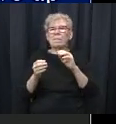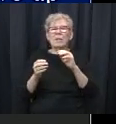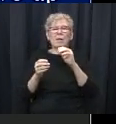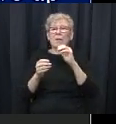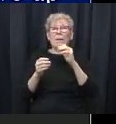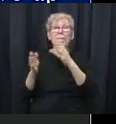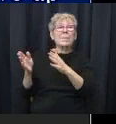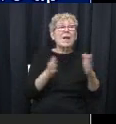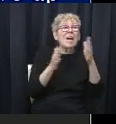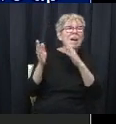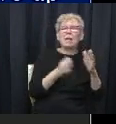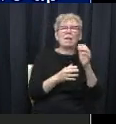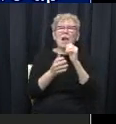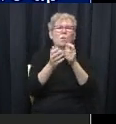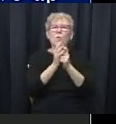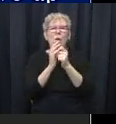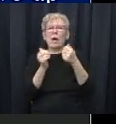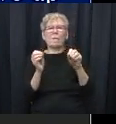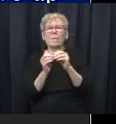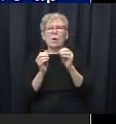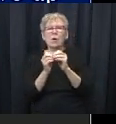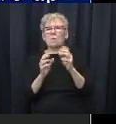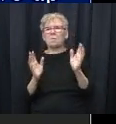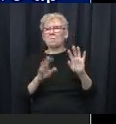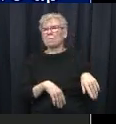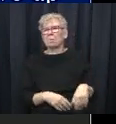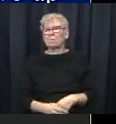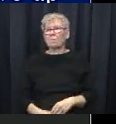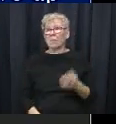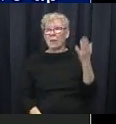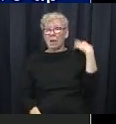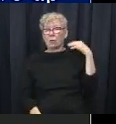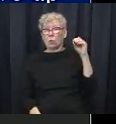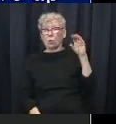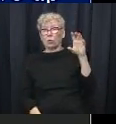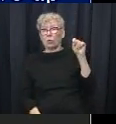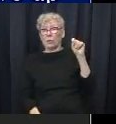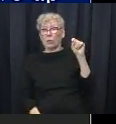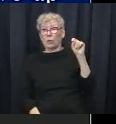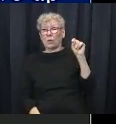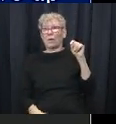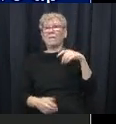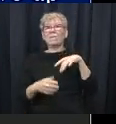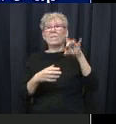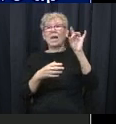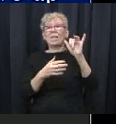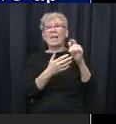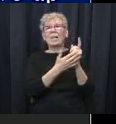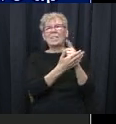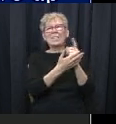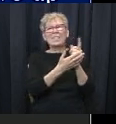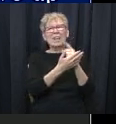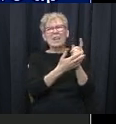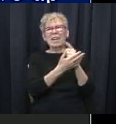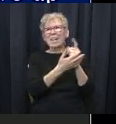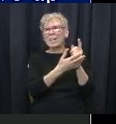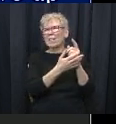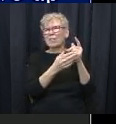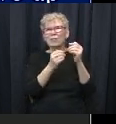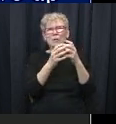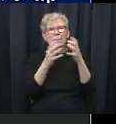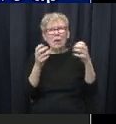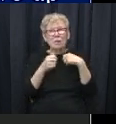made the dial more sluggish, that we didn't see, by the time somebody or a county was in the next level on the